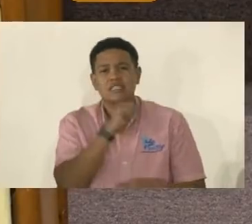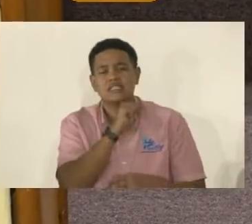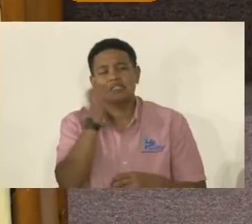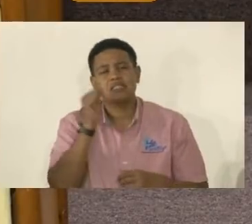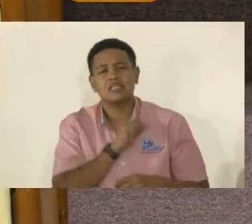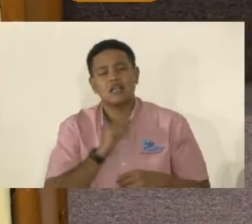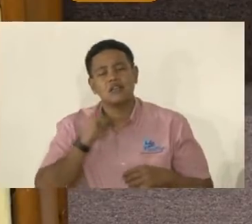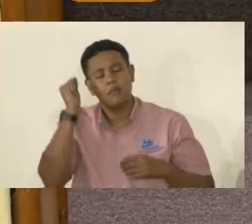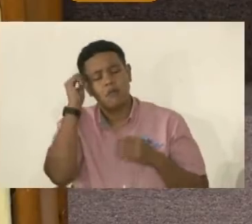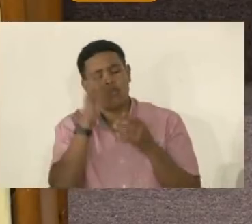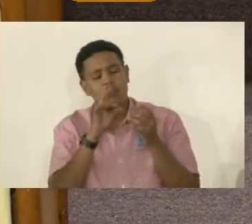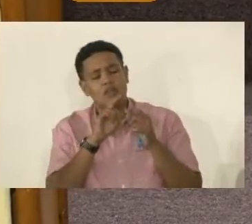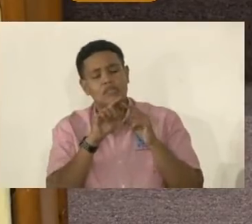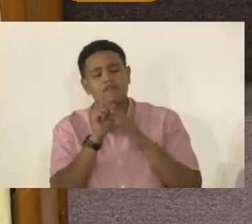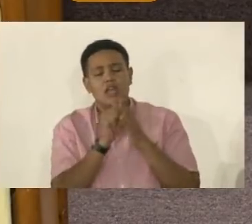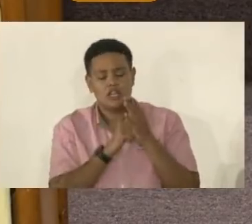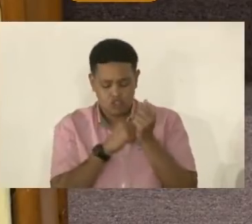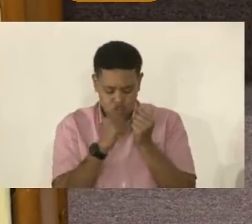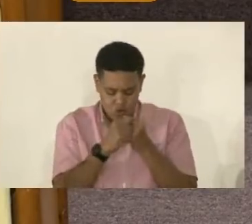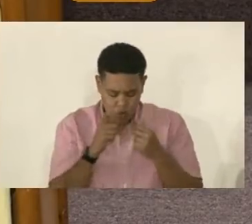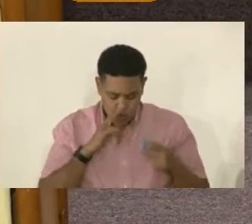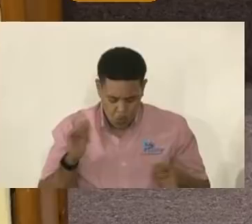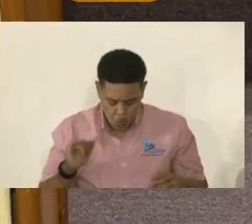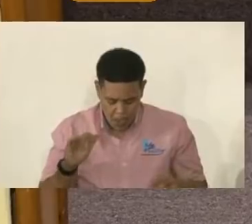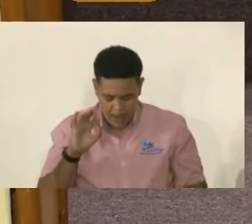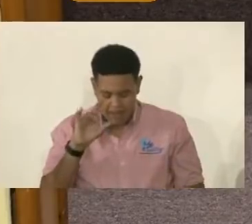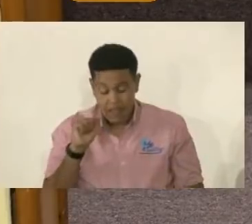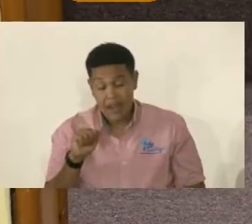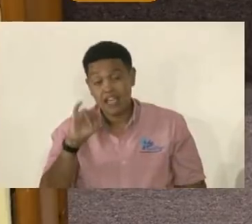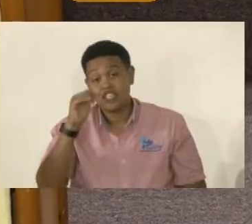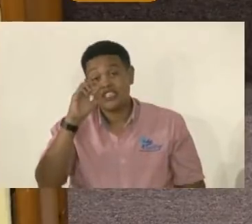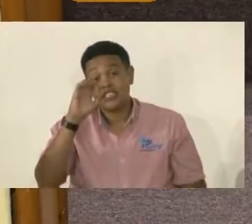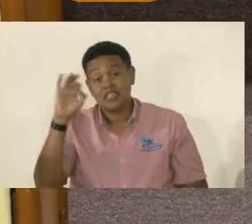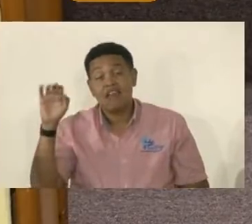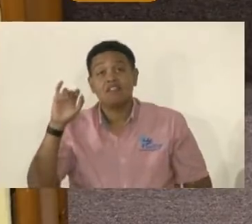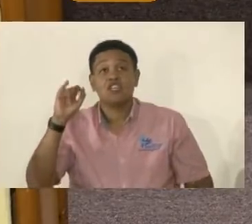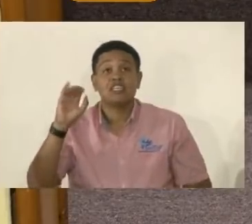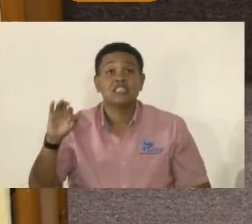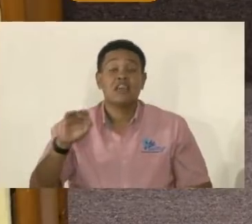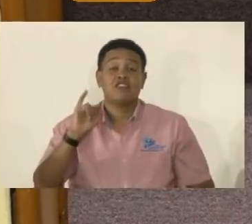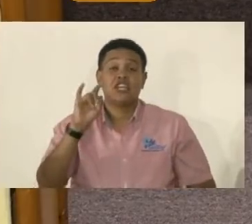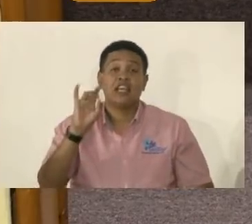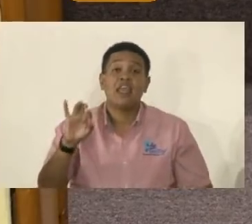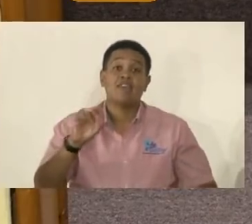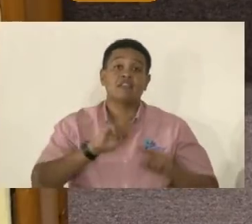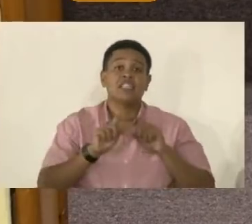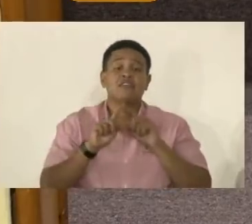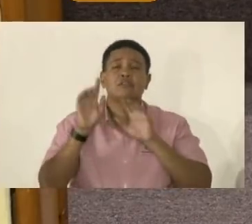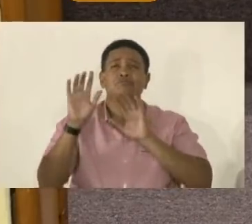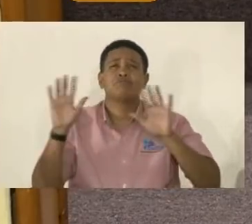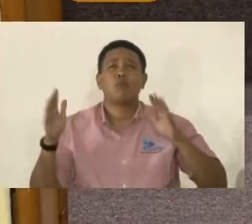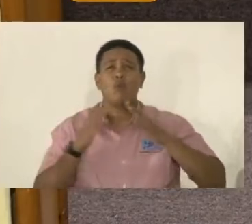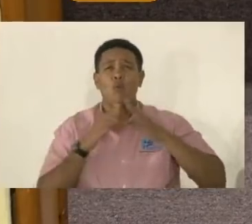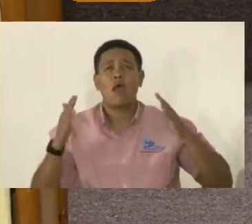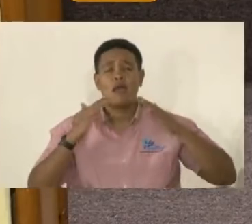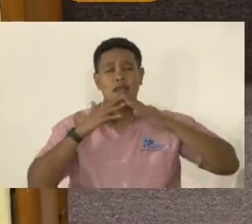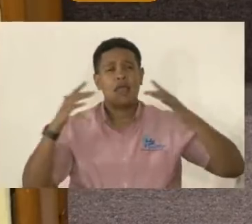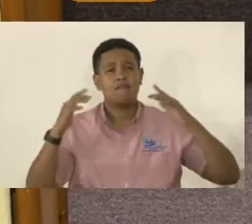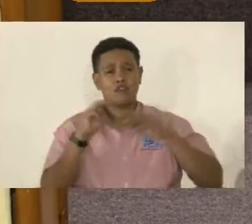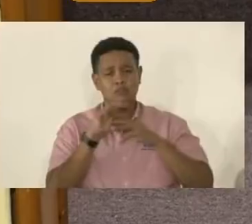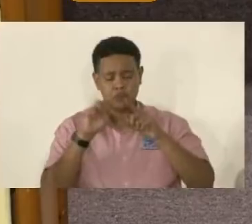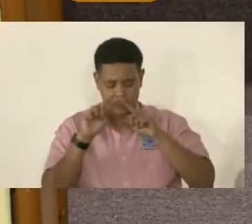PICA, JDF, the FLA, the JCCF. So it's a wide, diverse ministry with